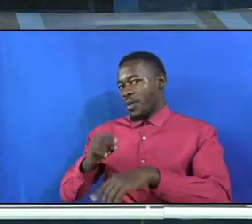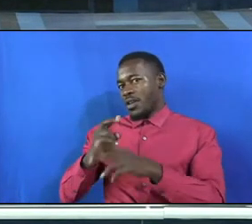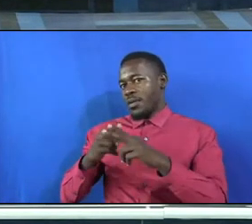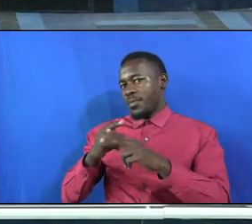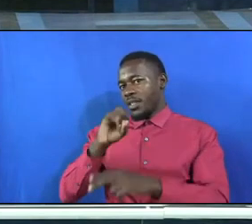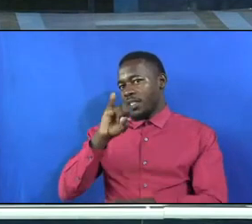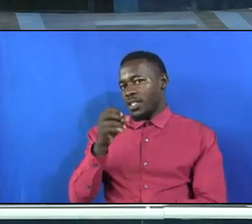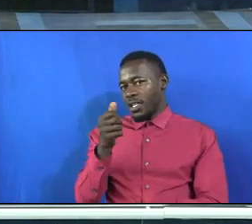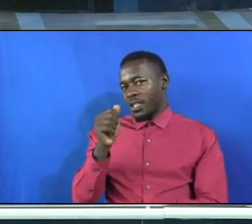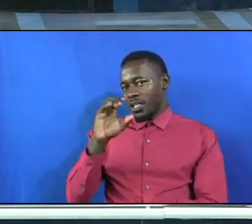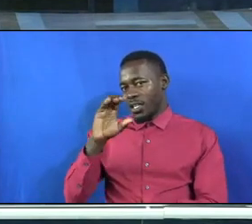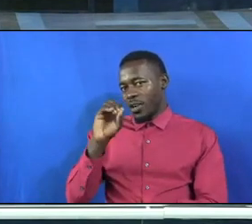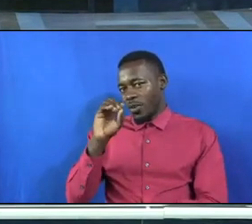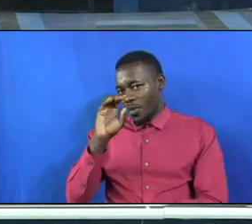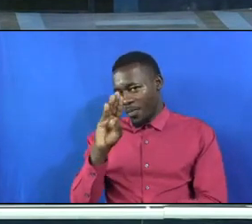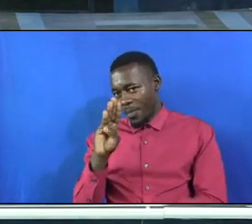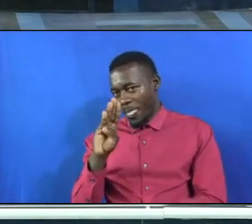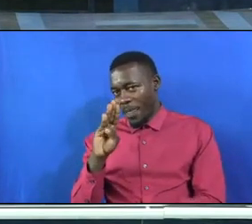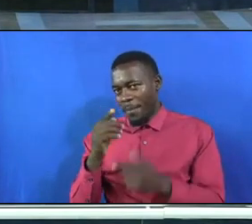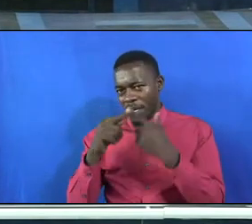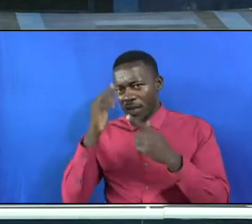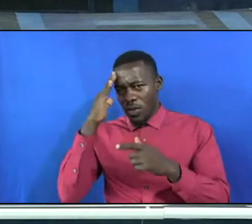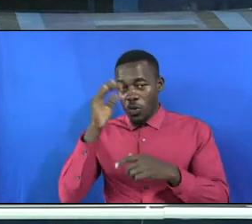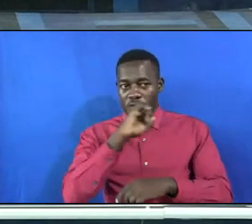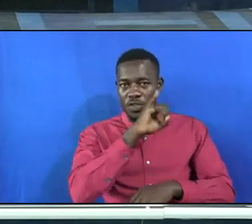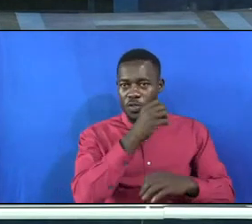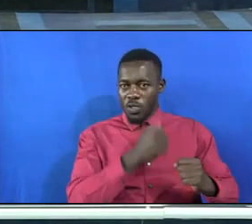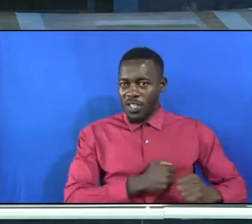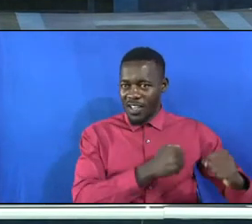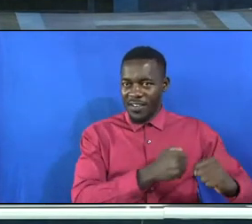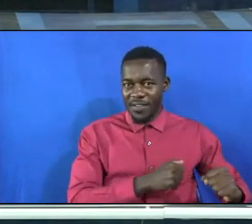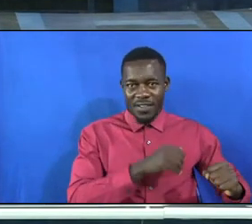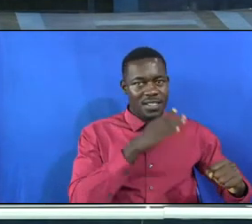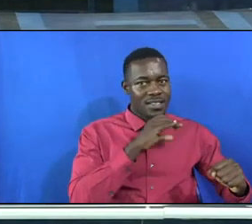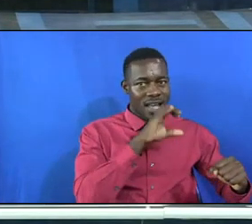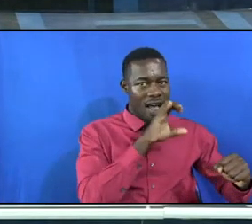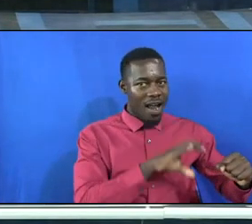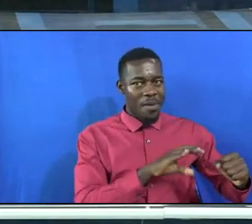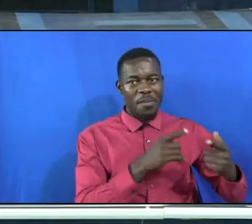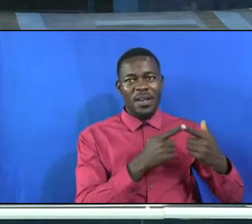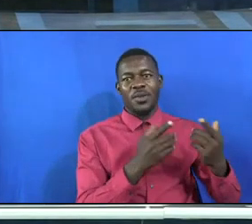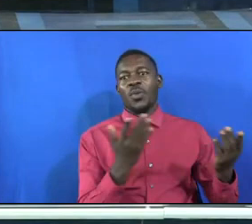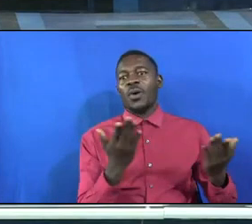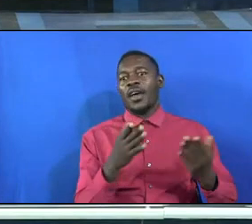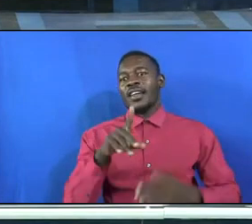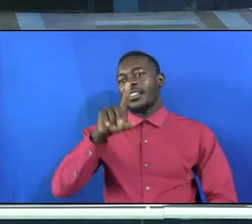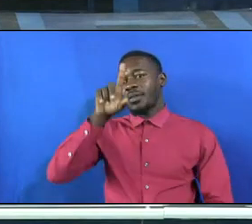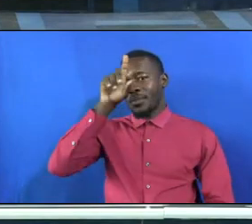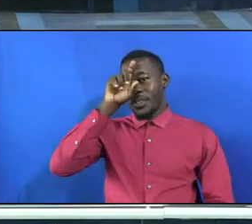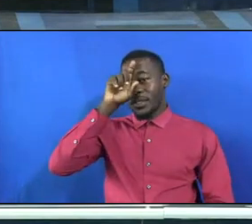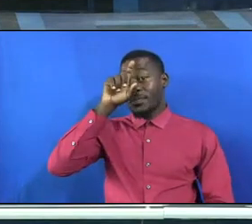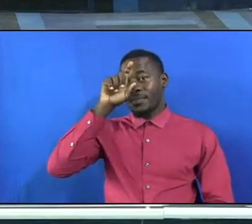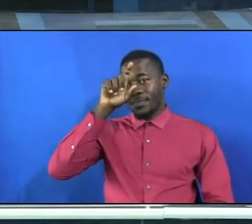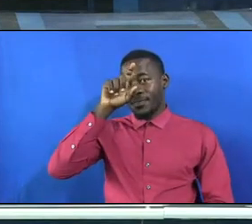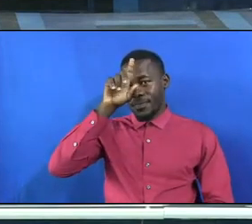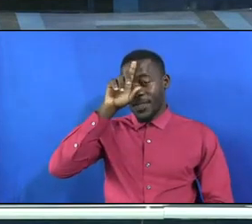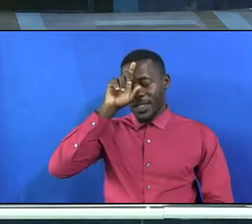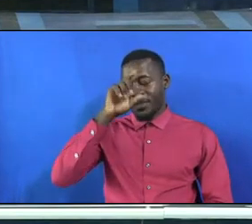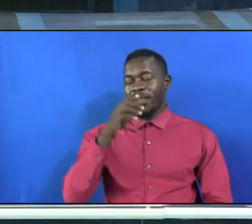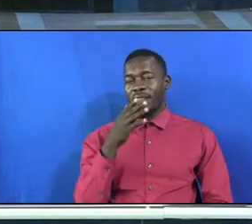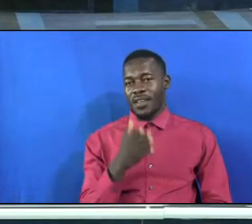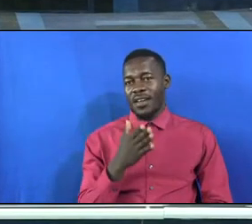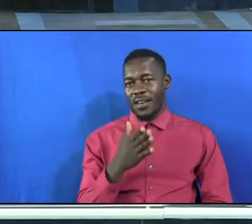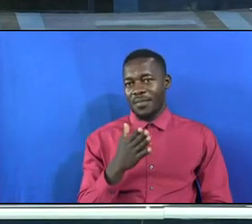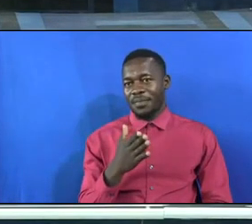because Joseph was already in Egypt, so he needed not to go with them. So the ones who went to Egypt were 11